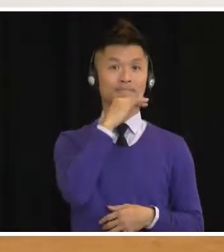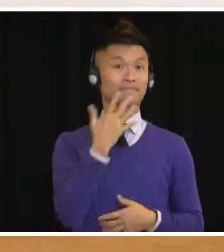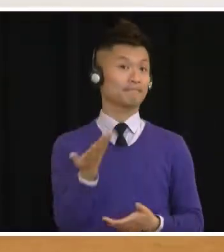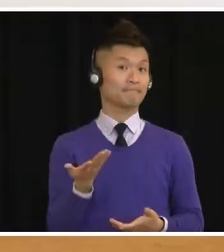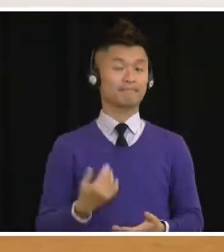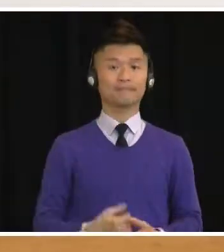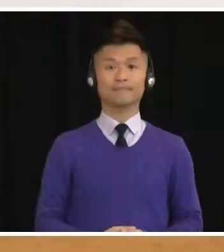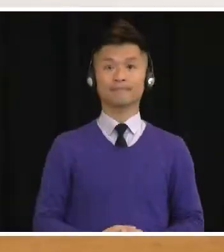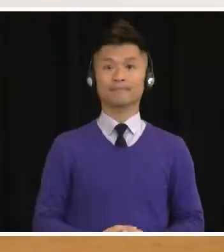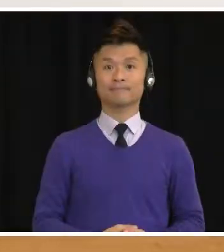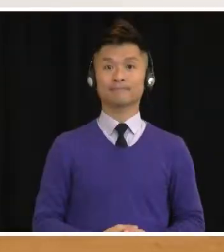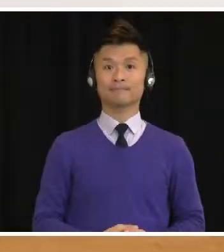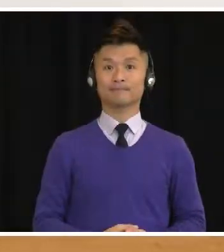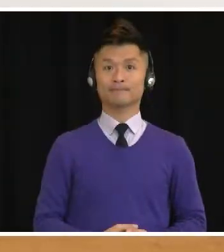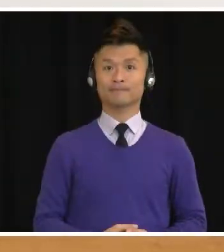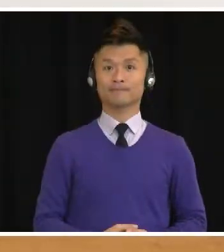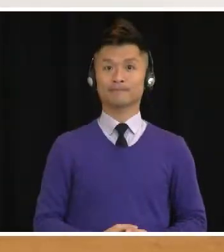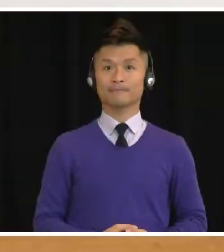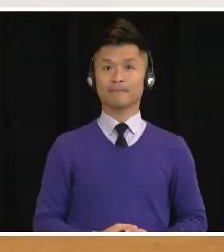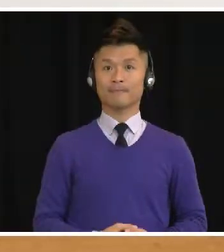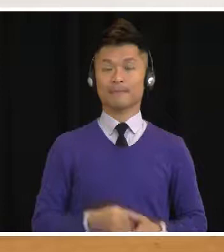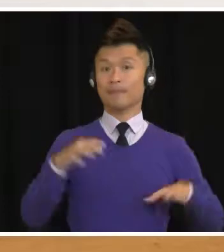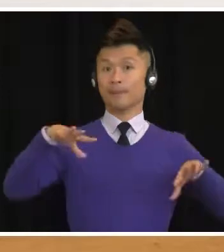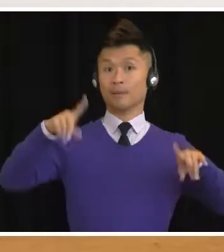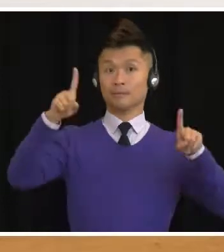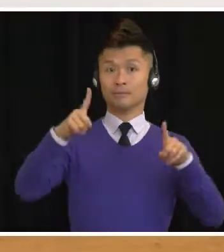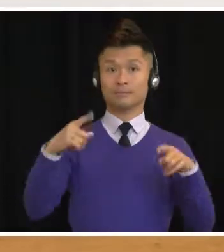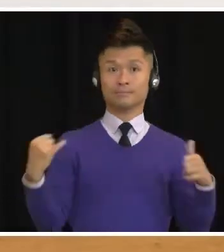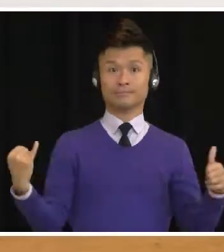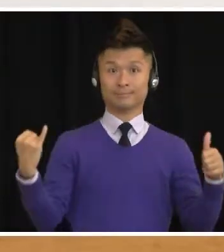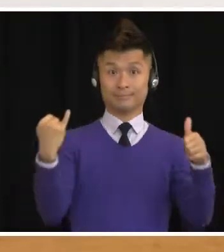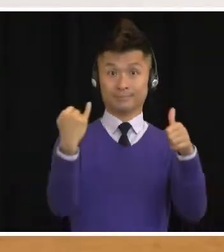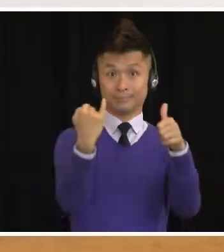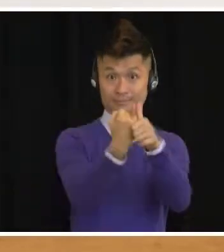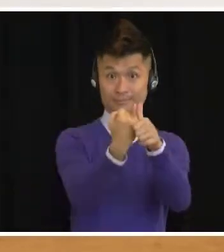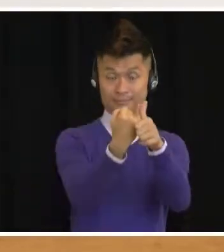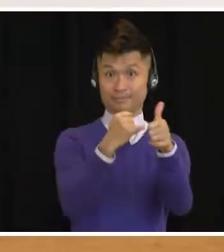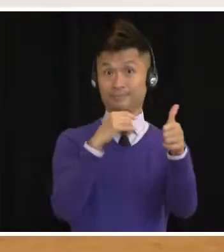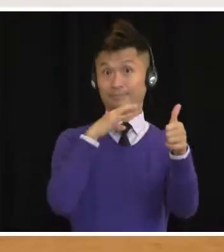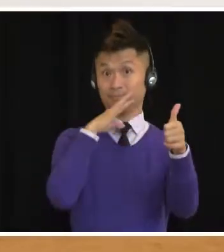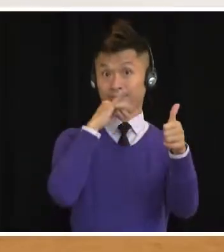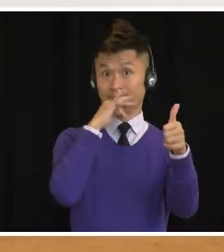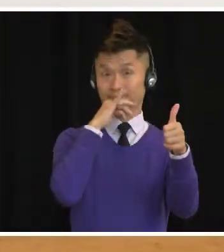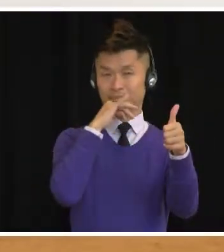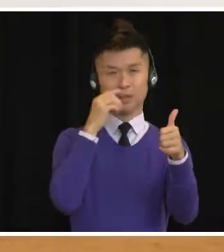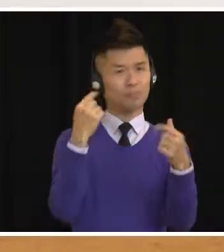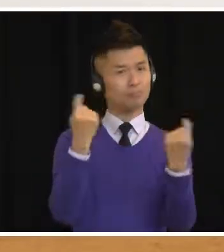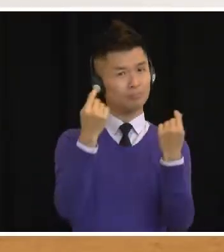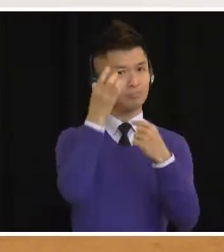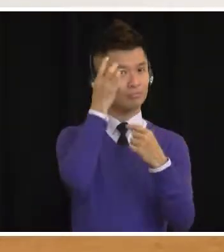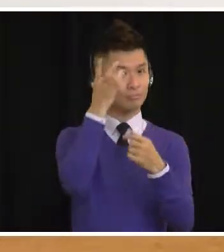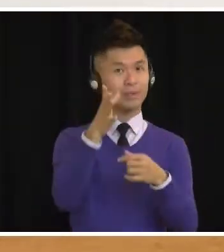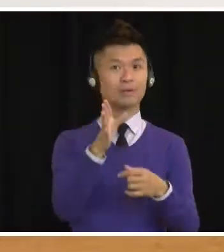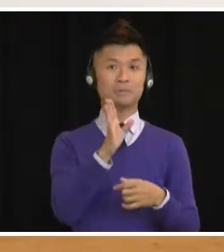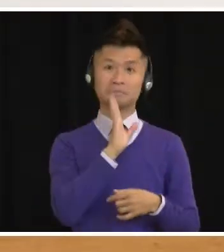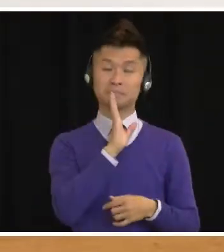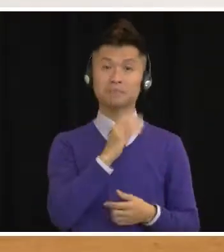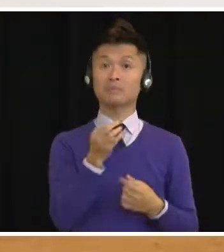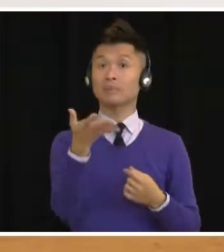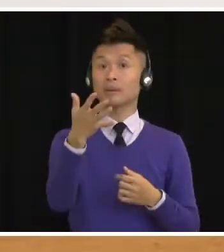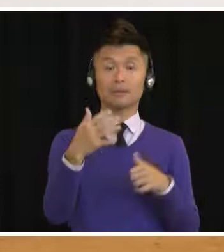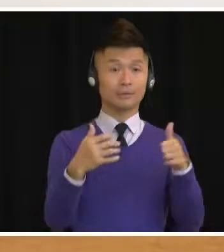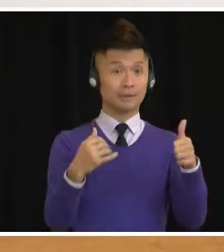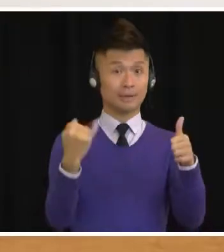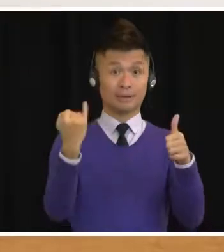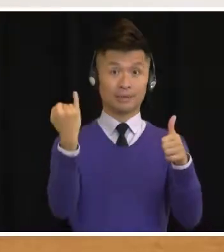discriminatory age of marriage, the differentiation between males and females in the